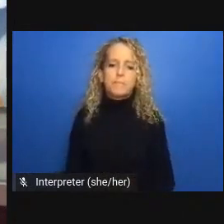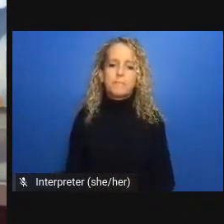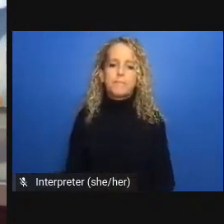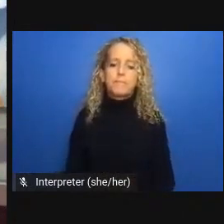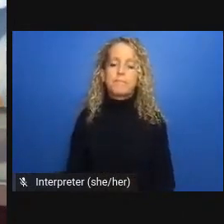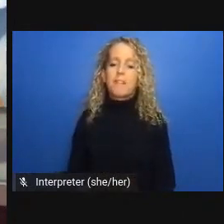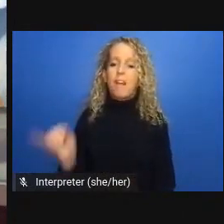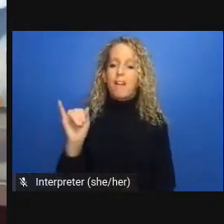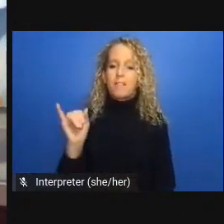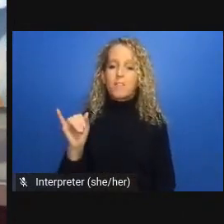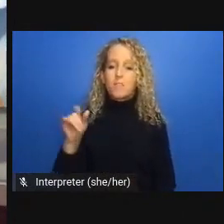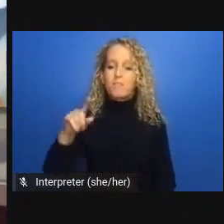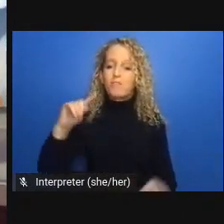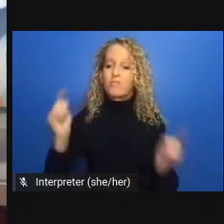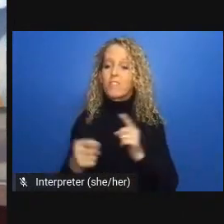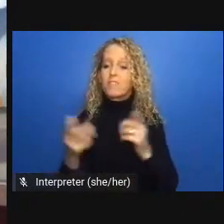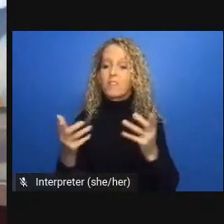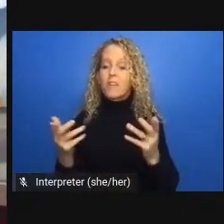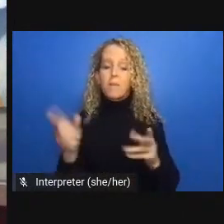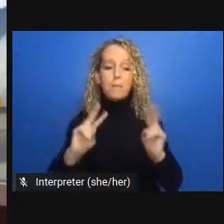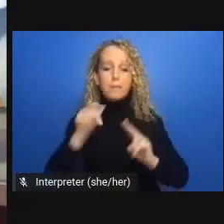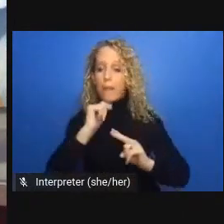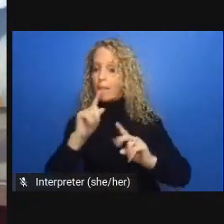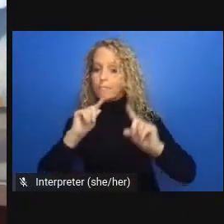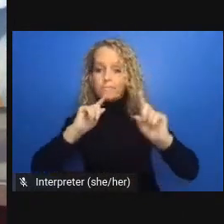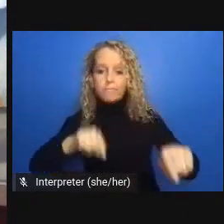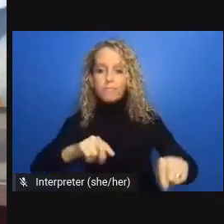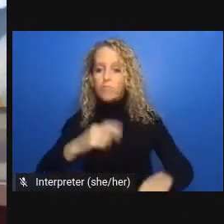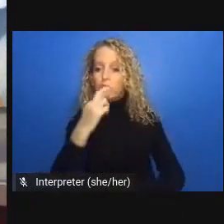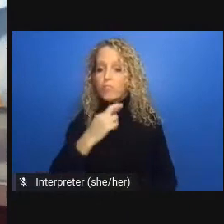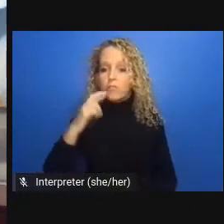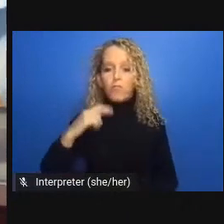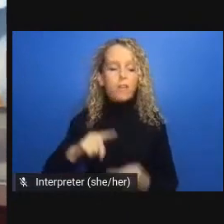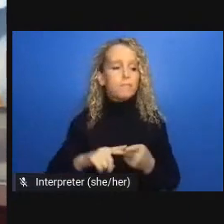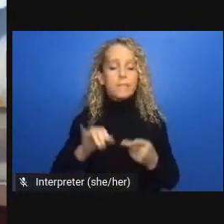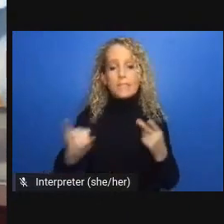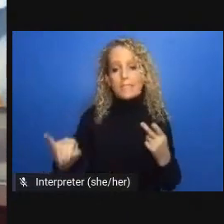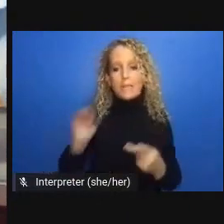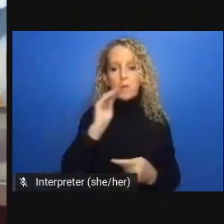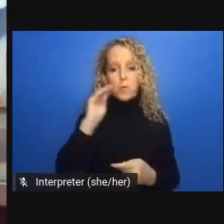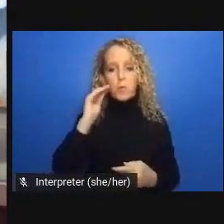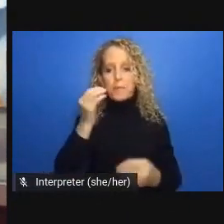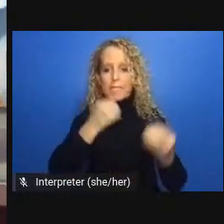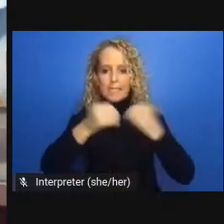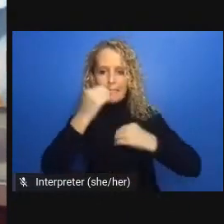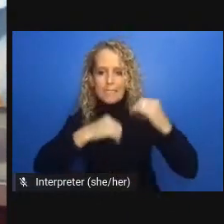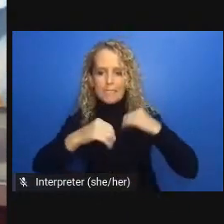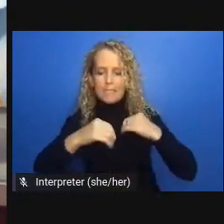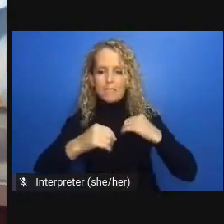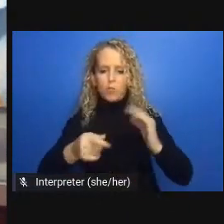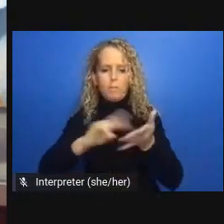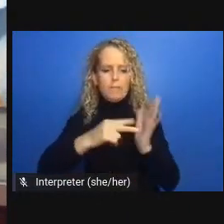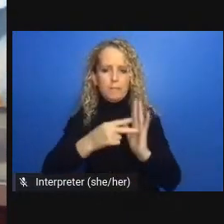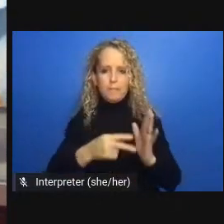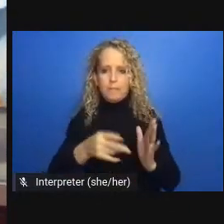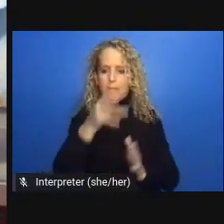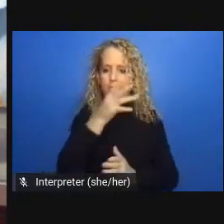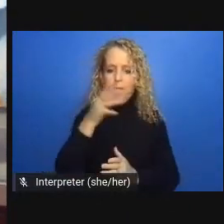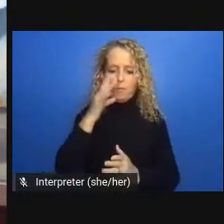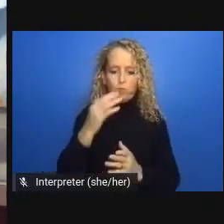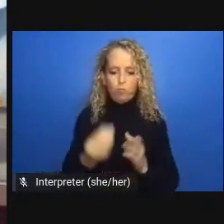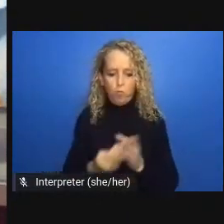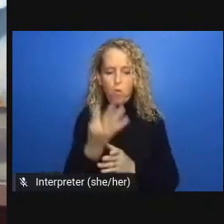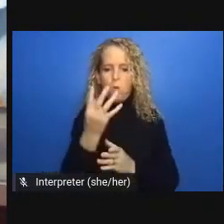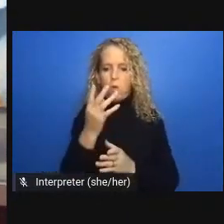to restaurants anymore. People were eating at home as suggested, and that changes the product that people are purchasing. So we saw